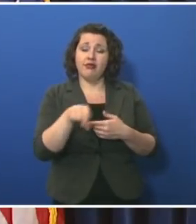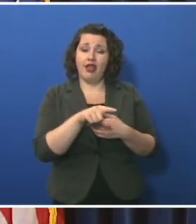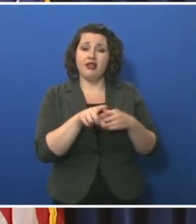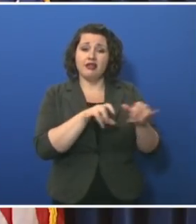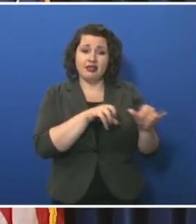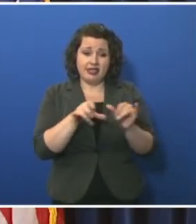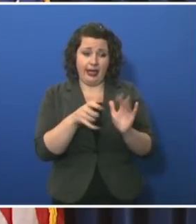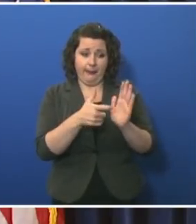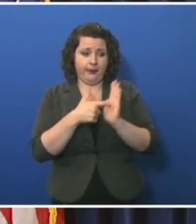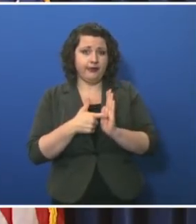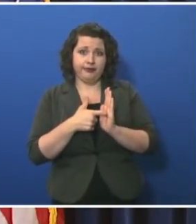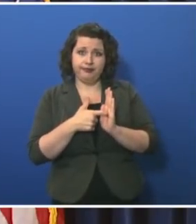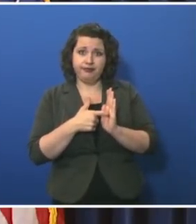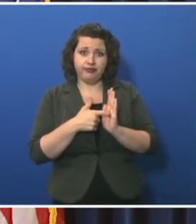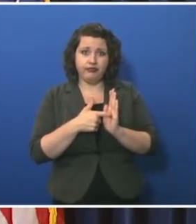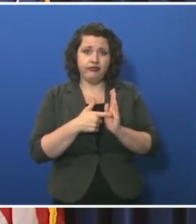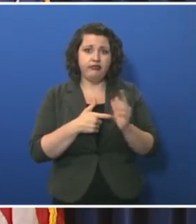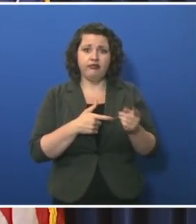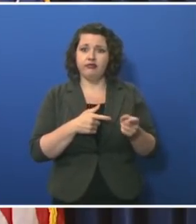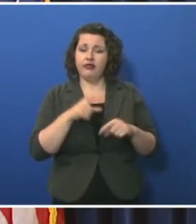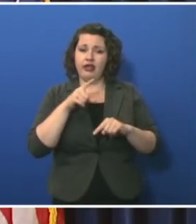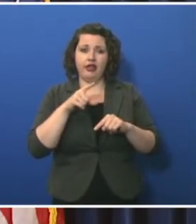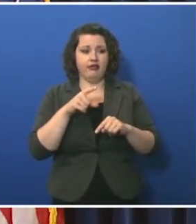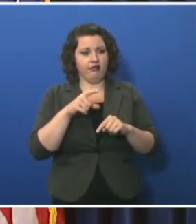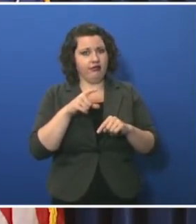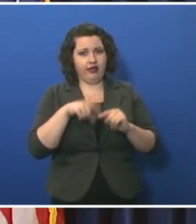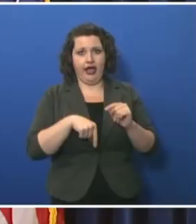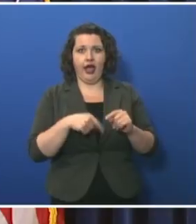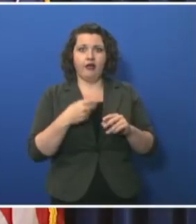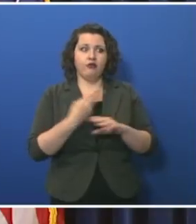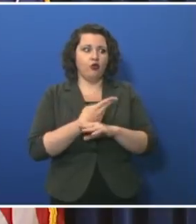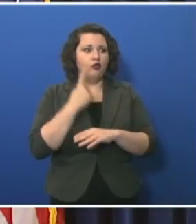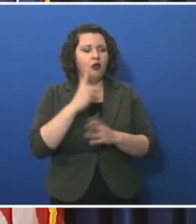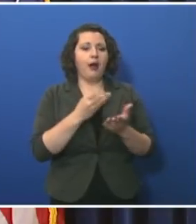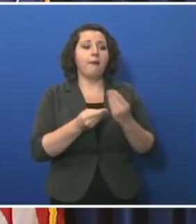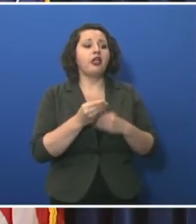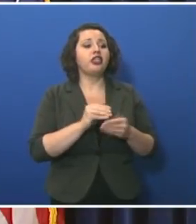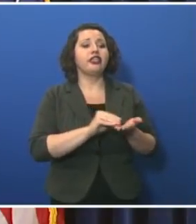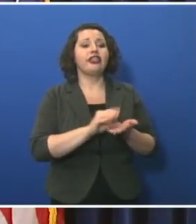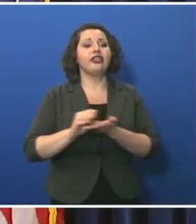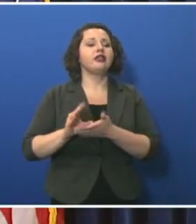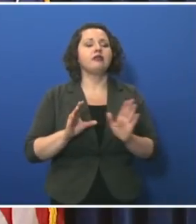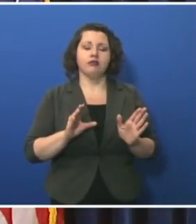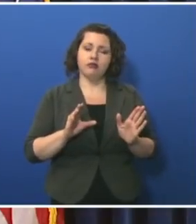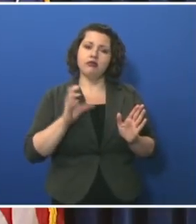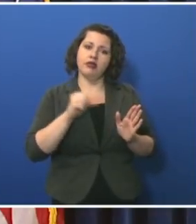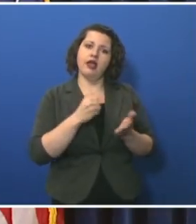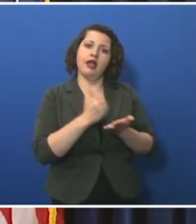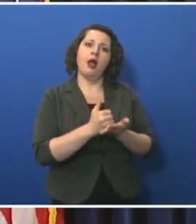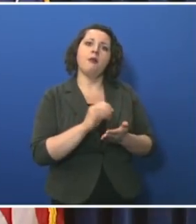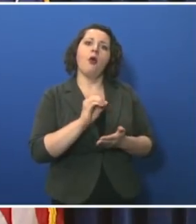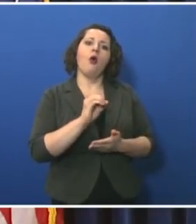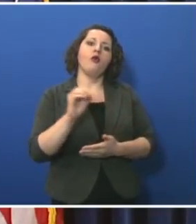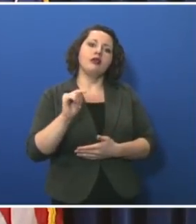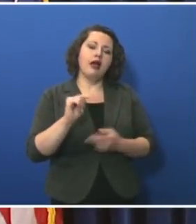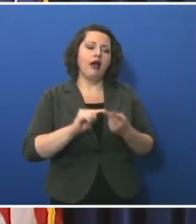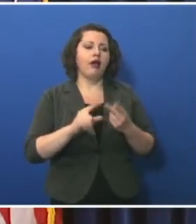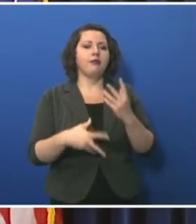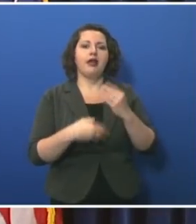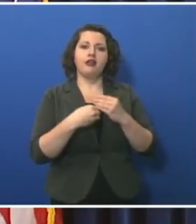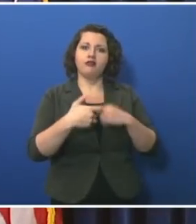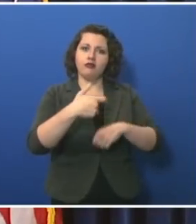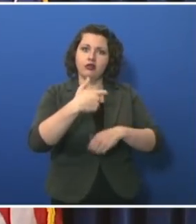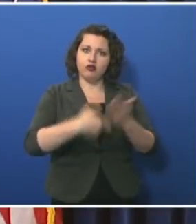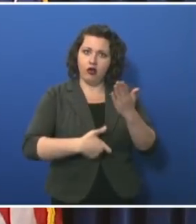criteria that we do as a state. It can't be used to backfill budgets, but it can help alleviate some of the overtime and extra cost that's been associated